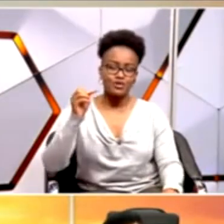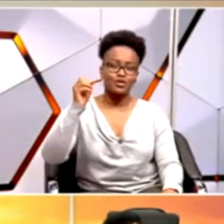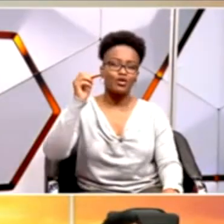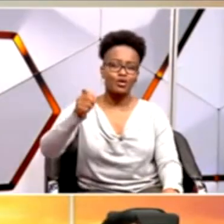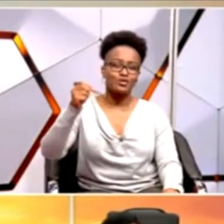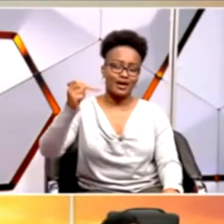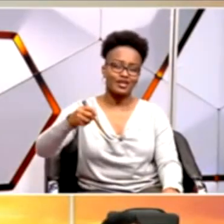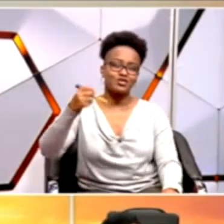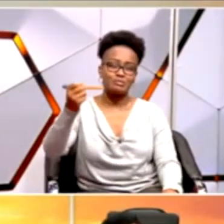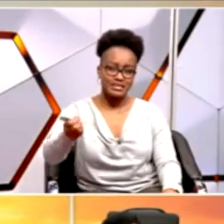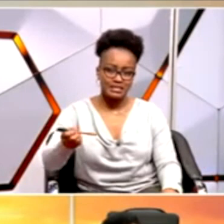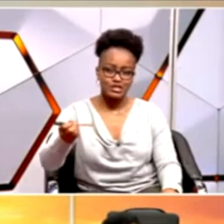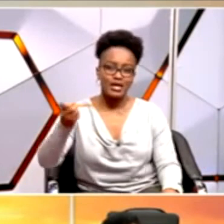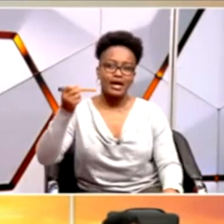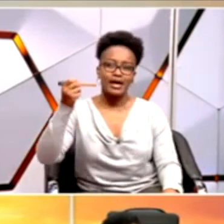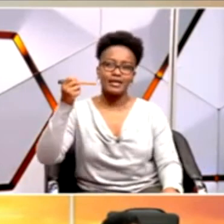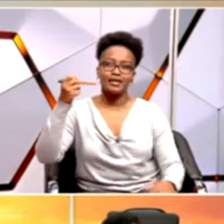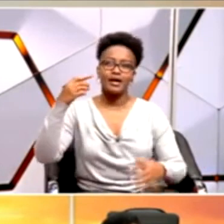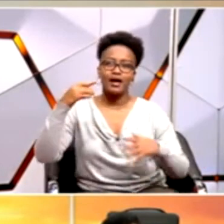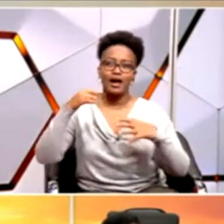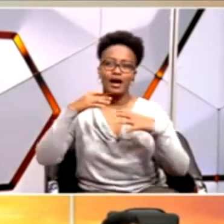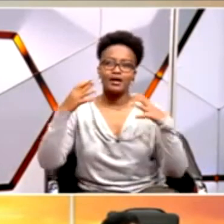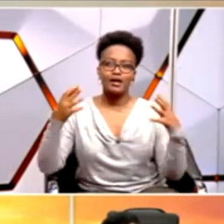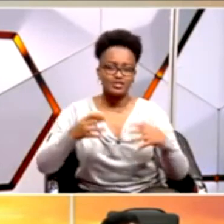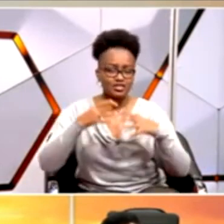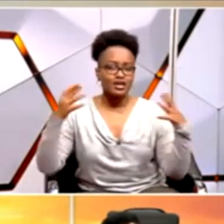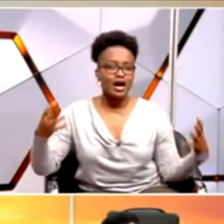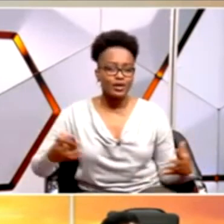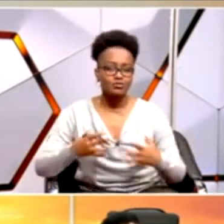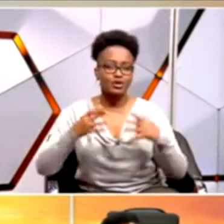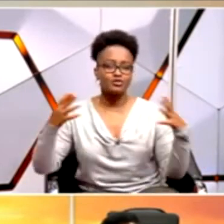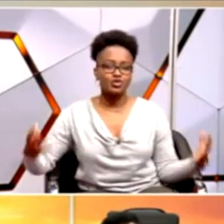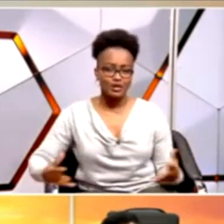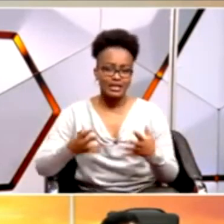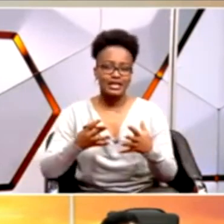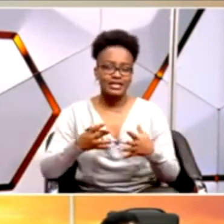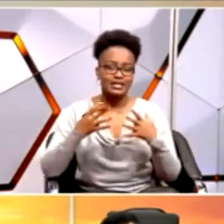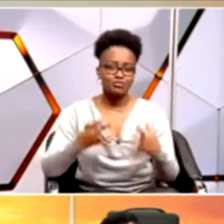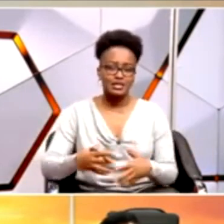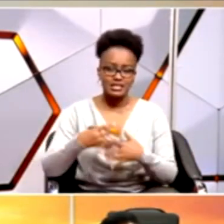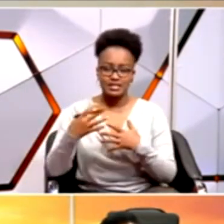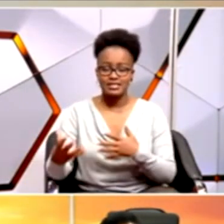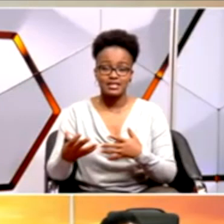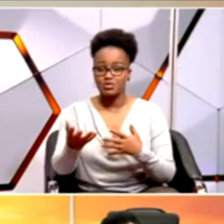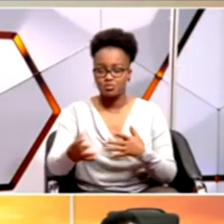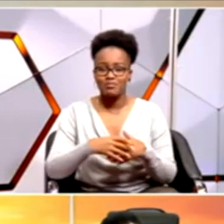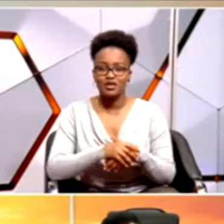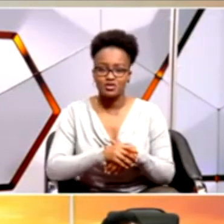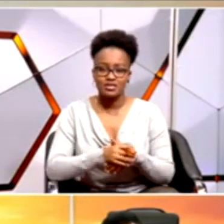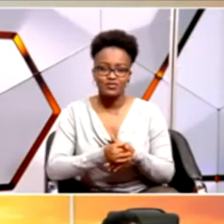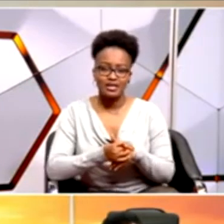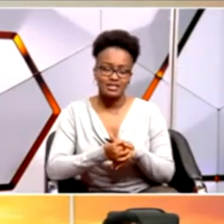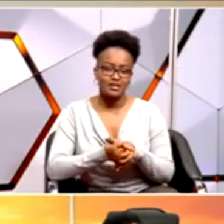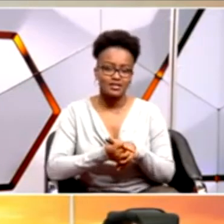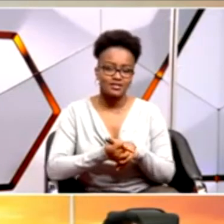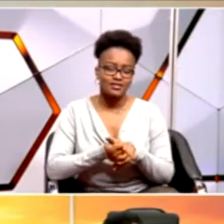close, maybe your call to action message and just how can we all join in celebrating this day that will be marked